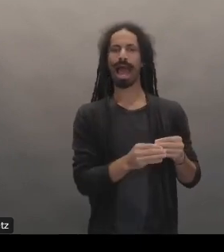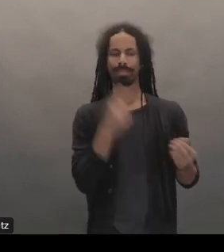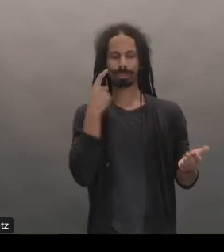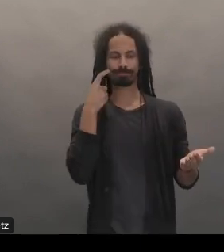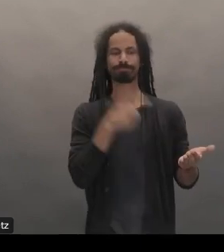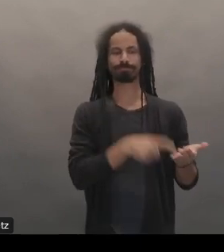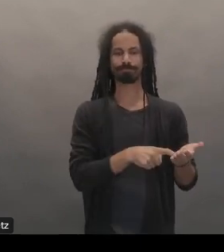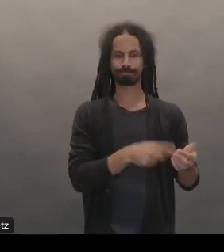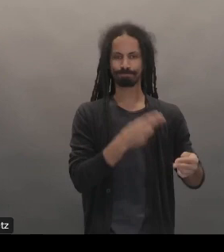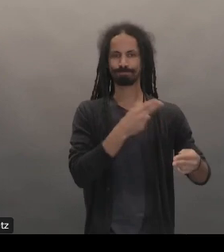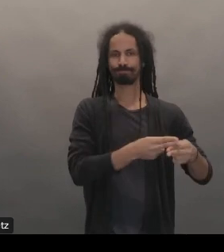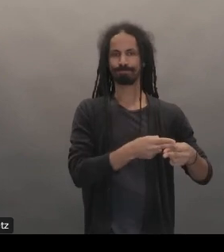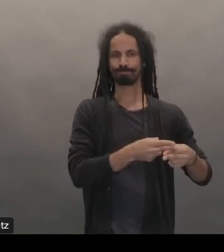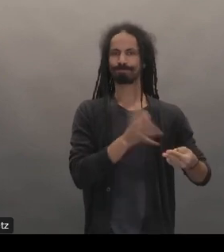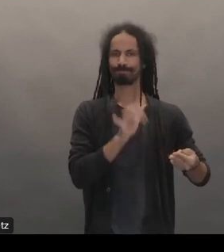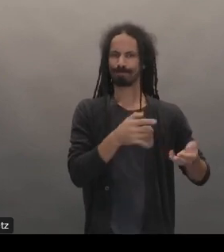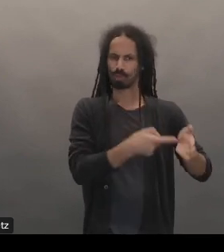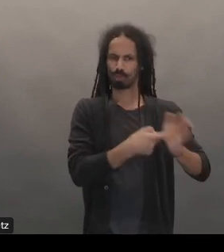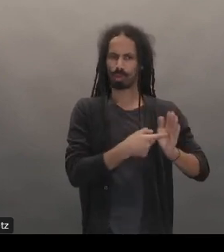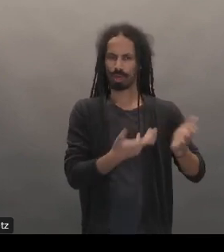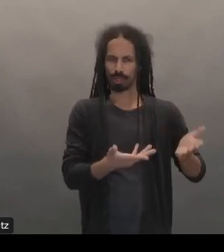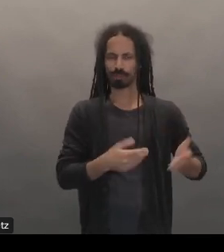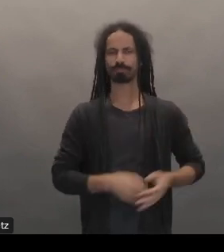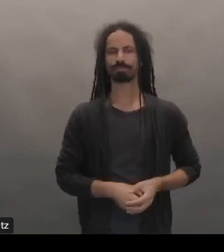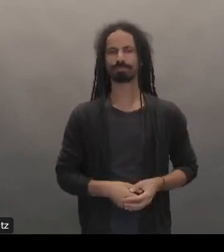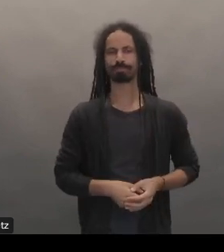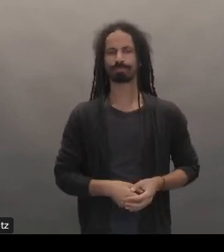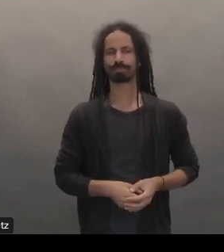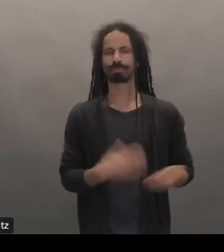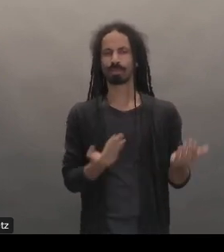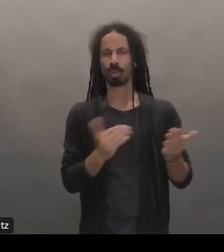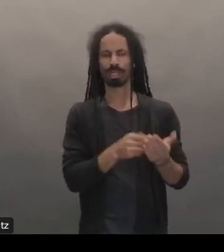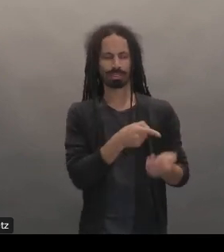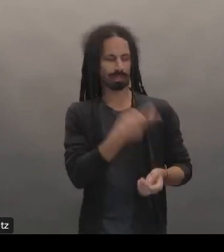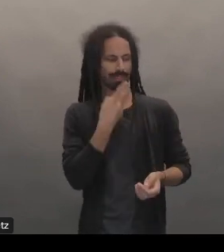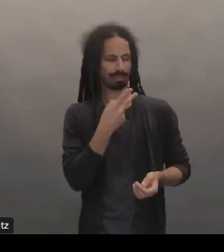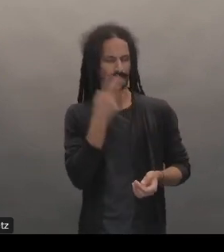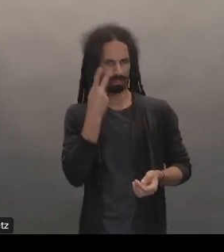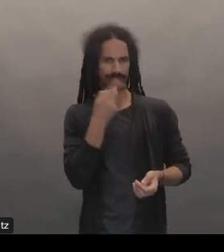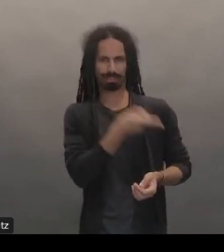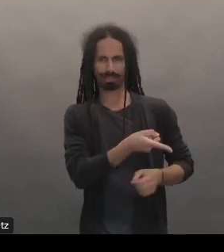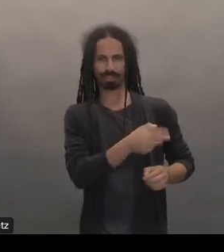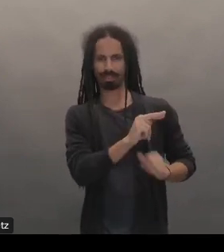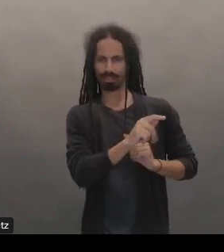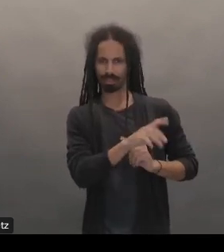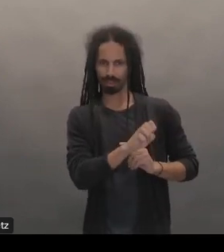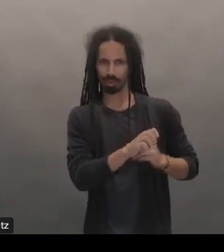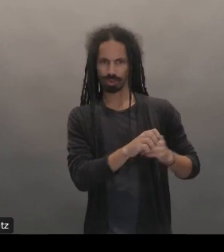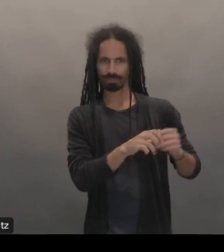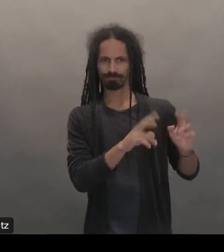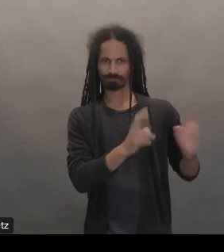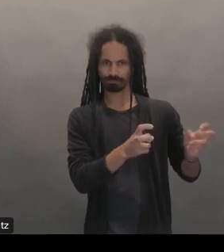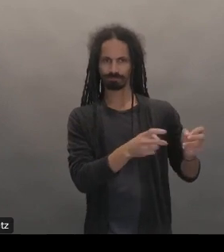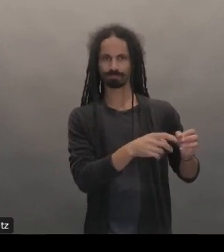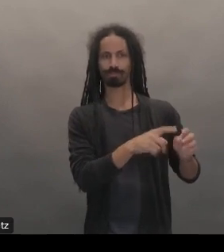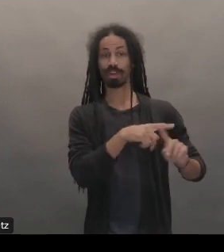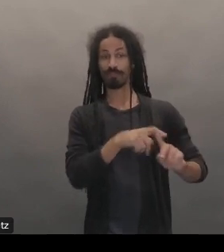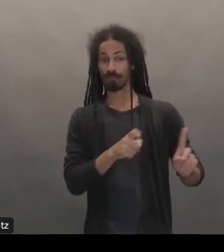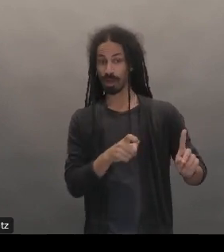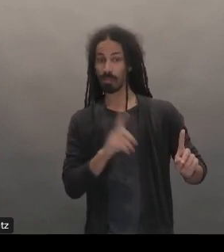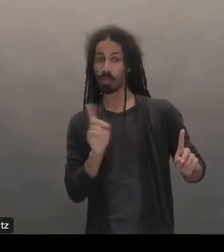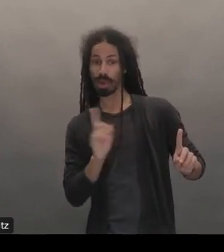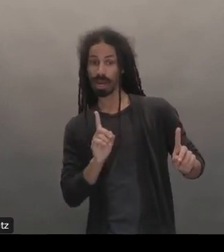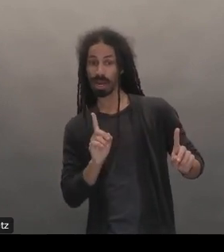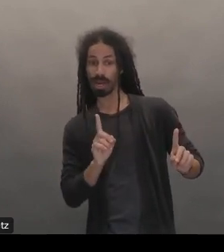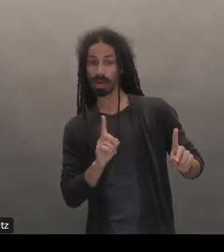required. So you, since it, as it says here, it says note, same thing, from Lava photograph,